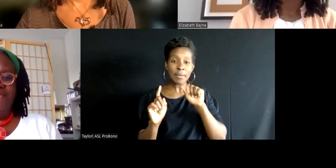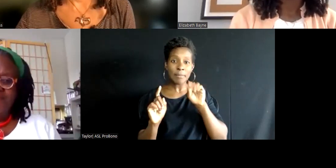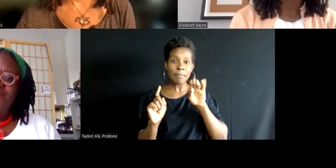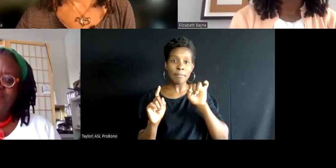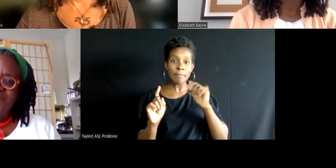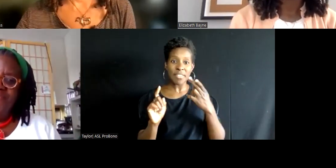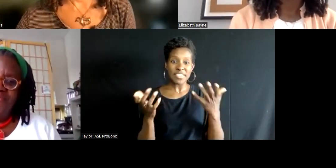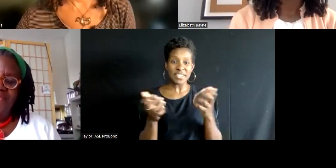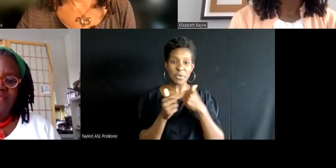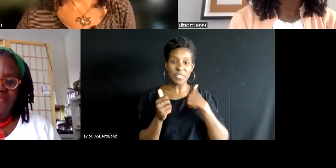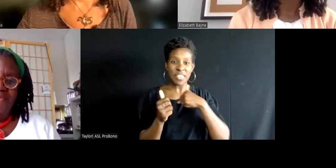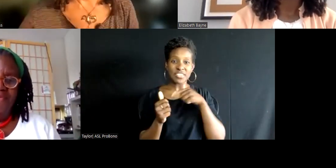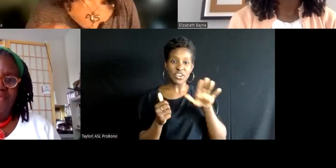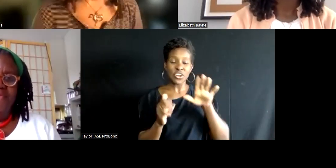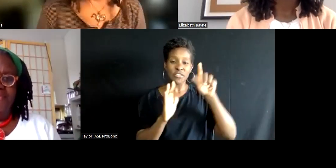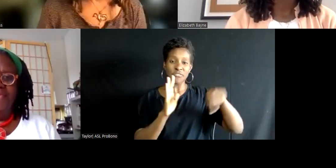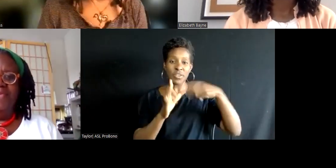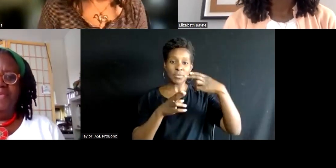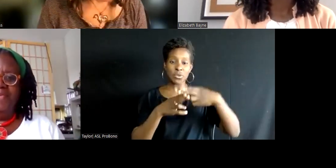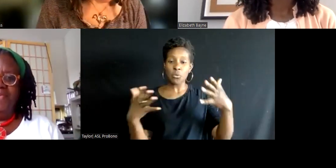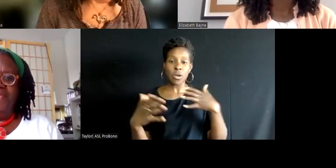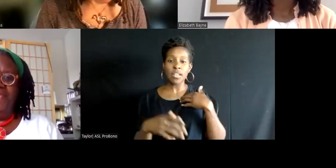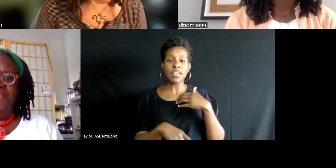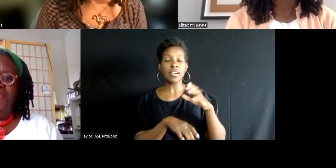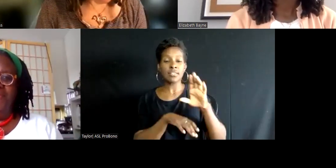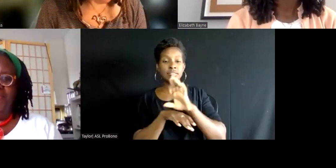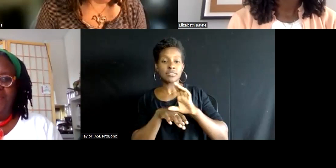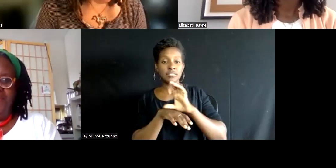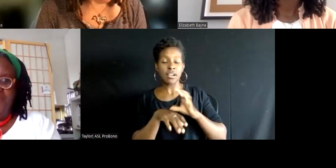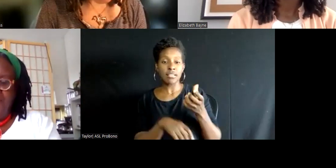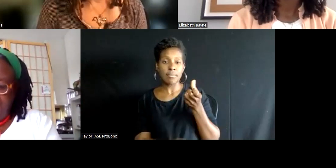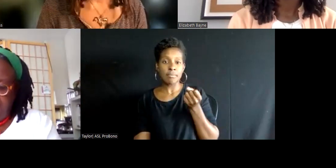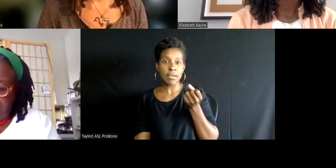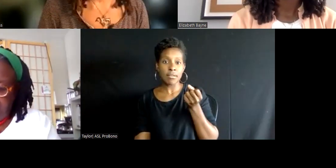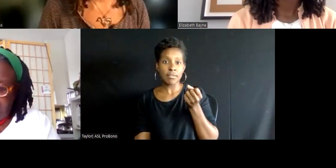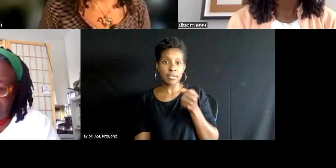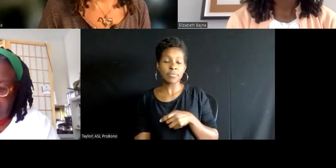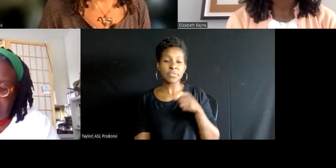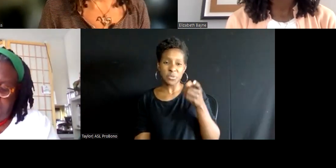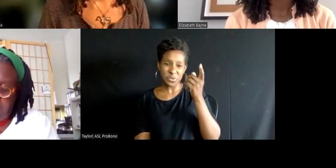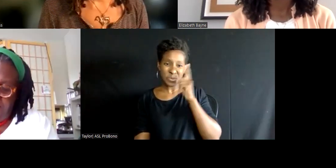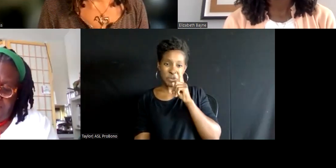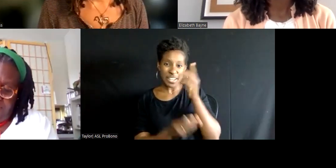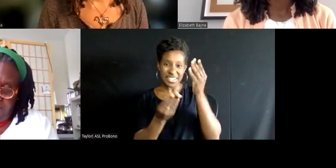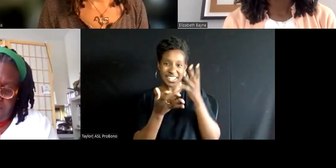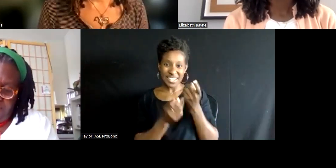Milk. Elizabeth, we're gonna show you, will you set up your clip? Tell us a little bit about your